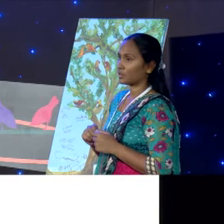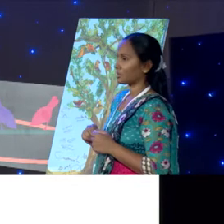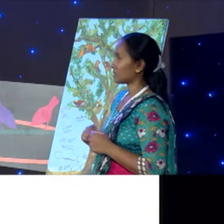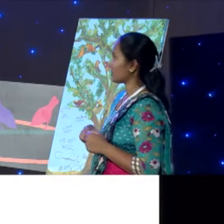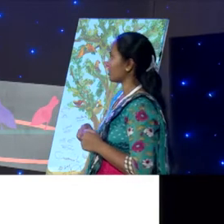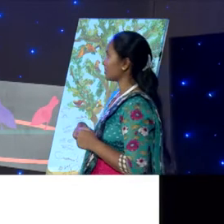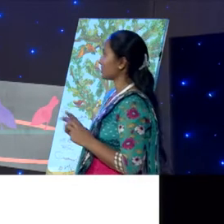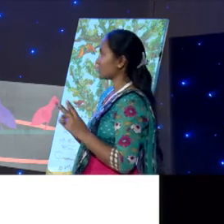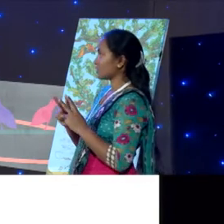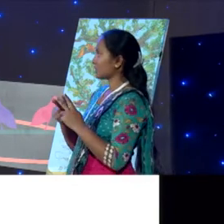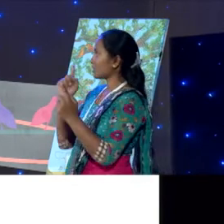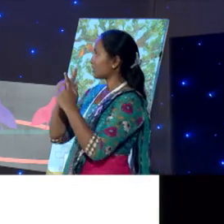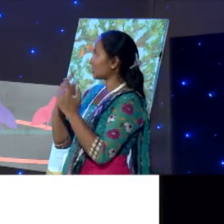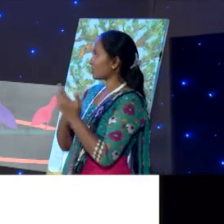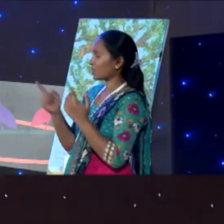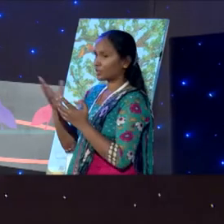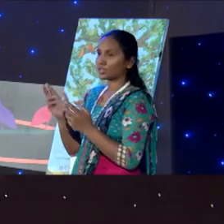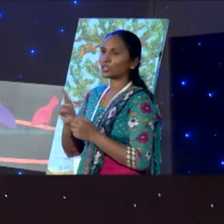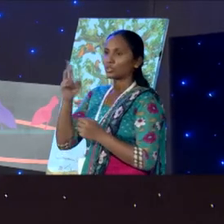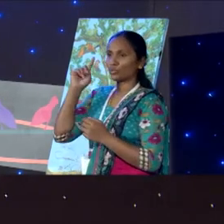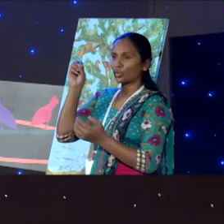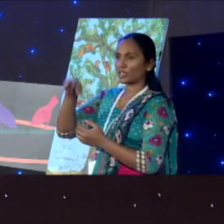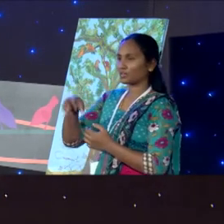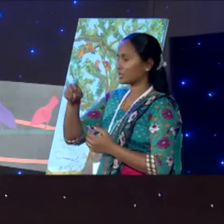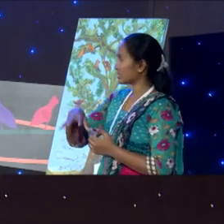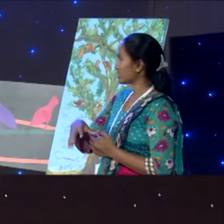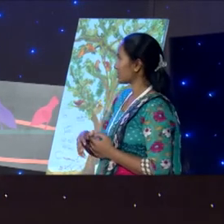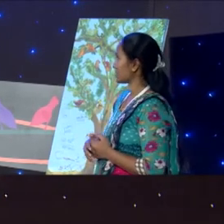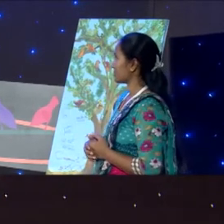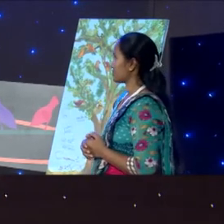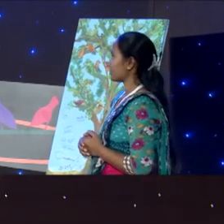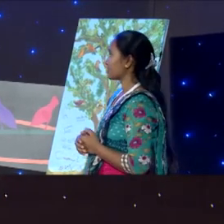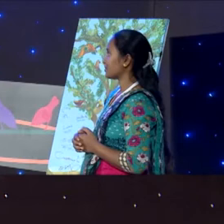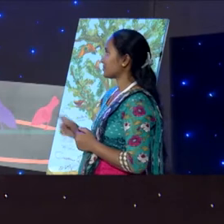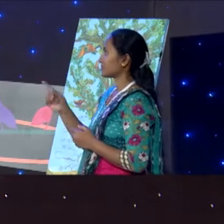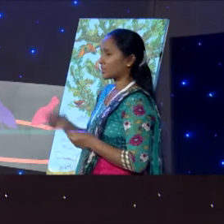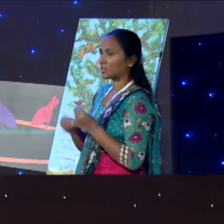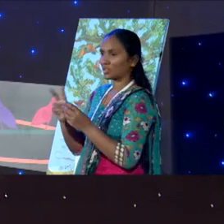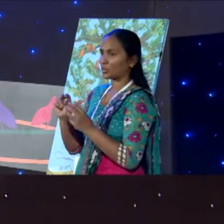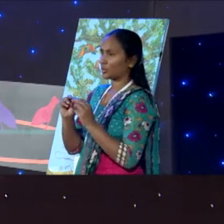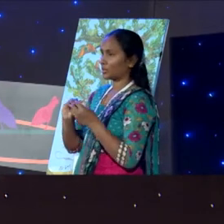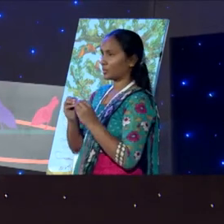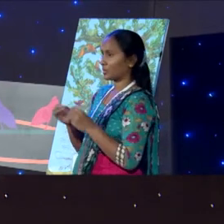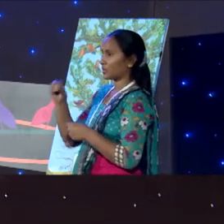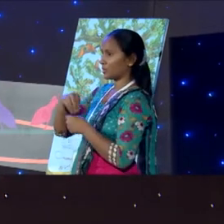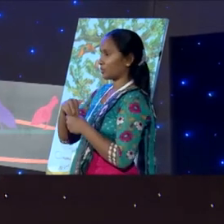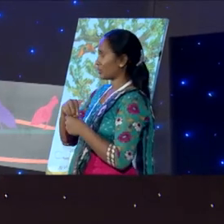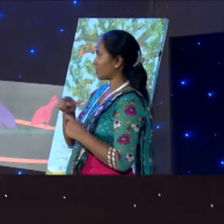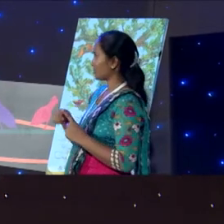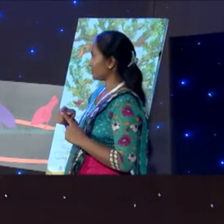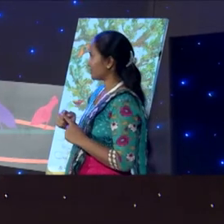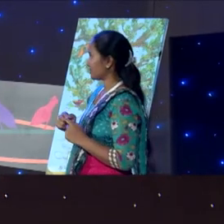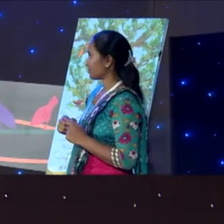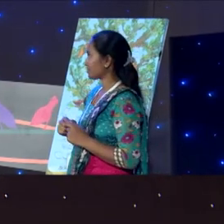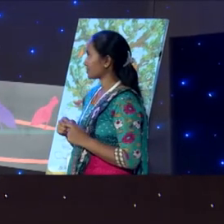one statistic that I use for all the investors, but because they are into numbers, but this is much more than a statistic. This